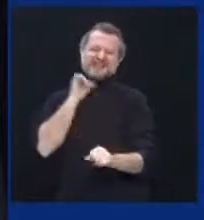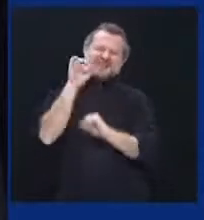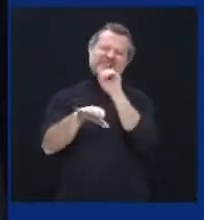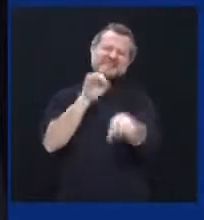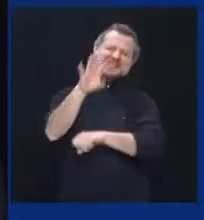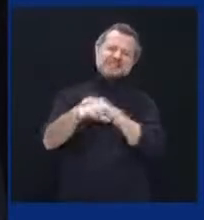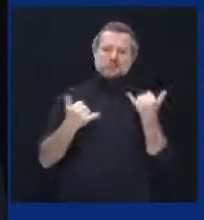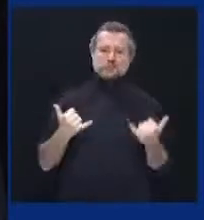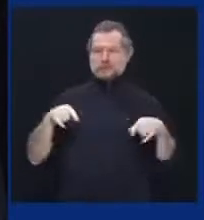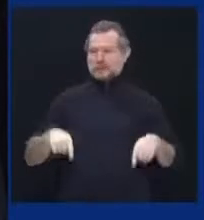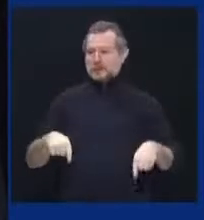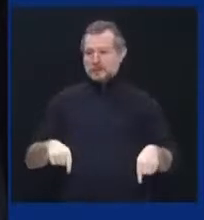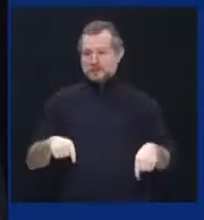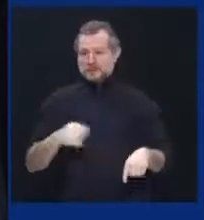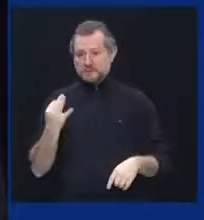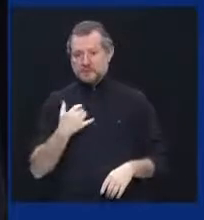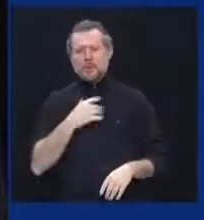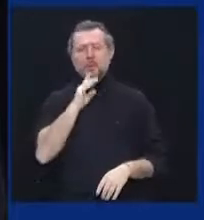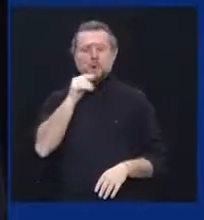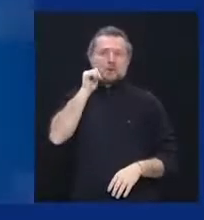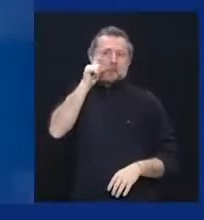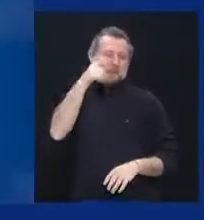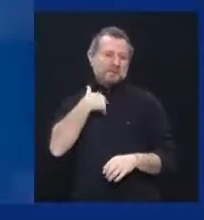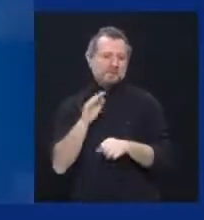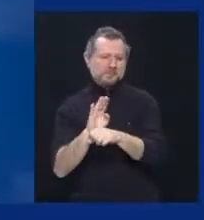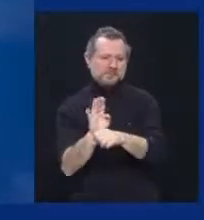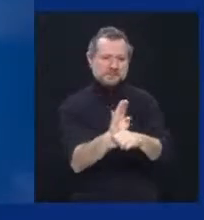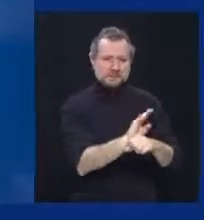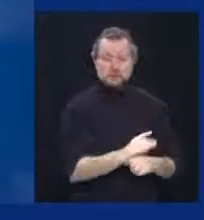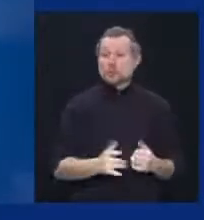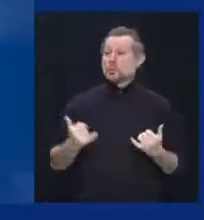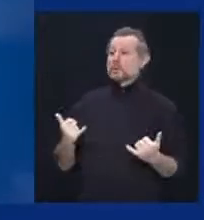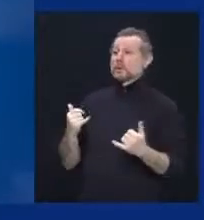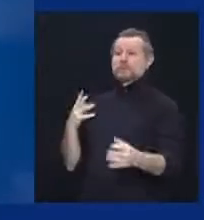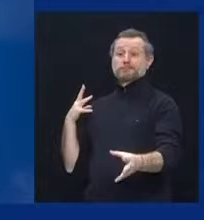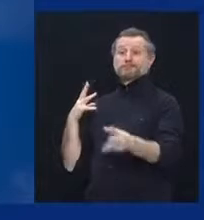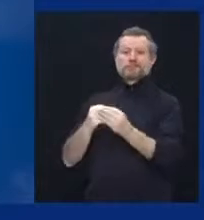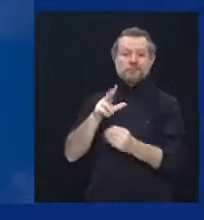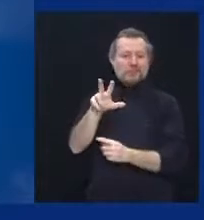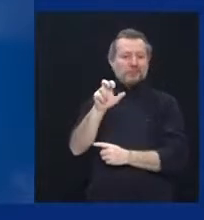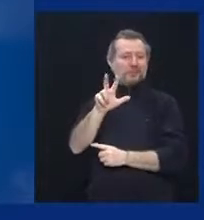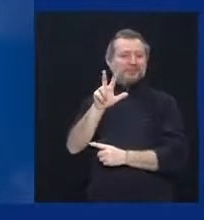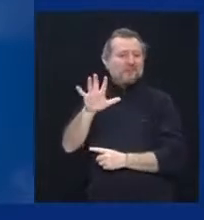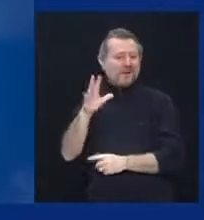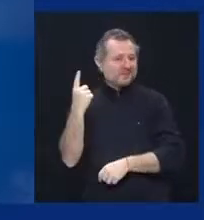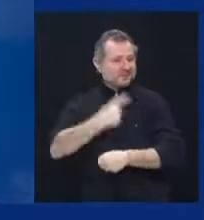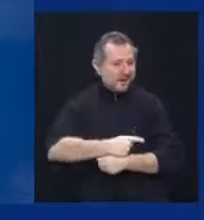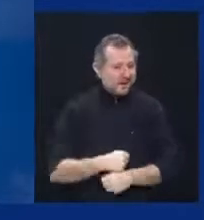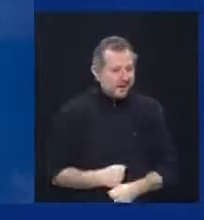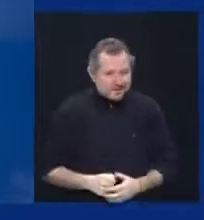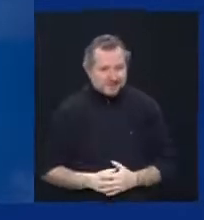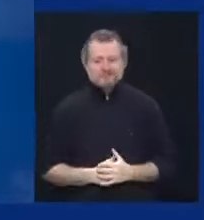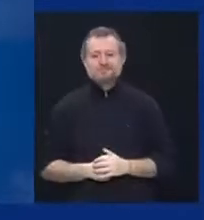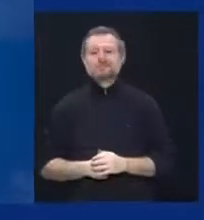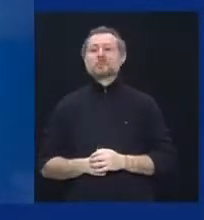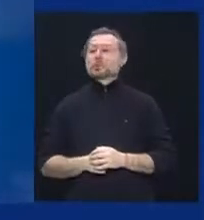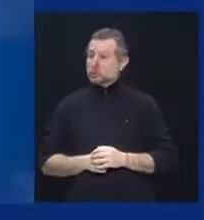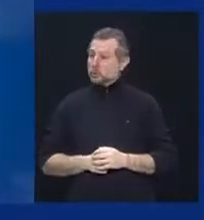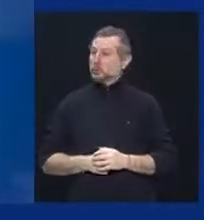that was so, because today is day 335. And there really aren't any more